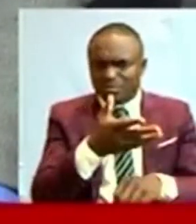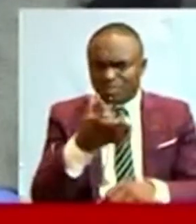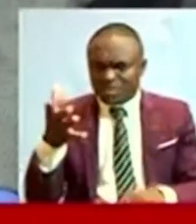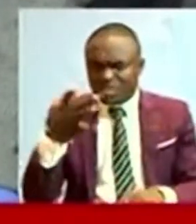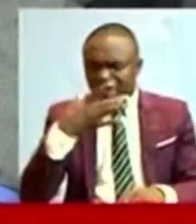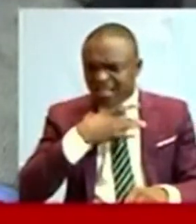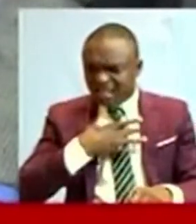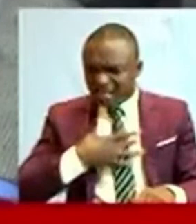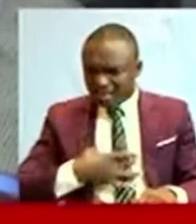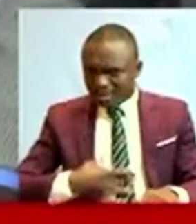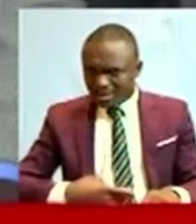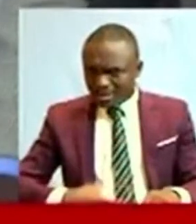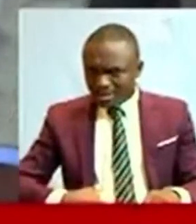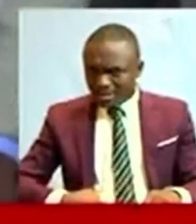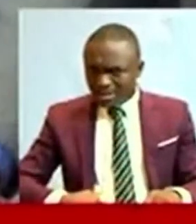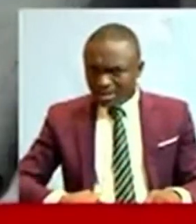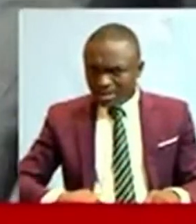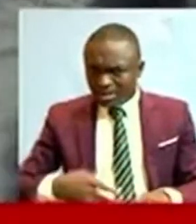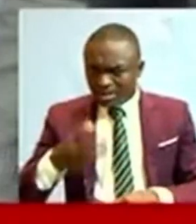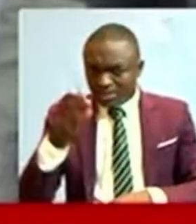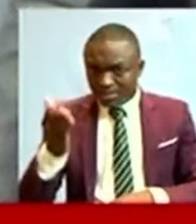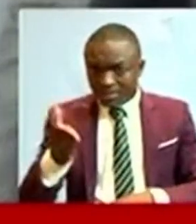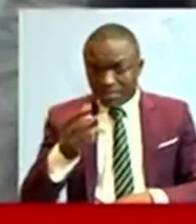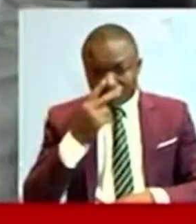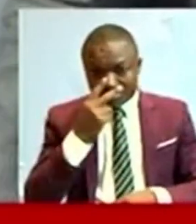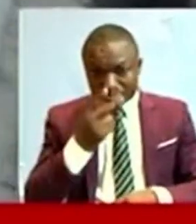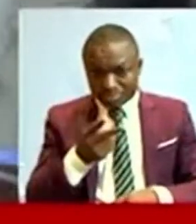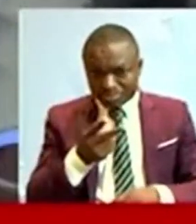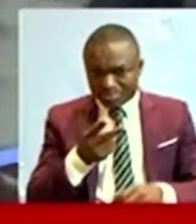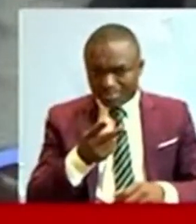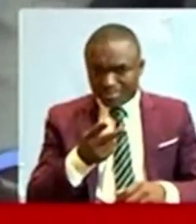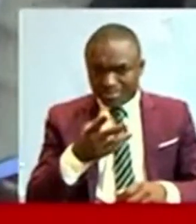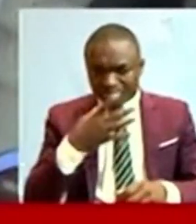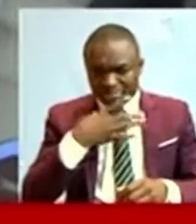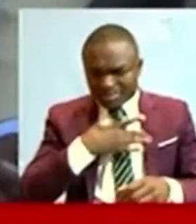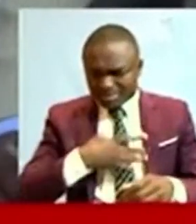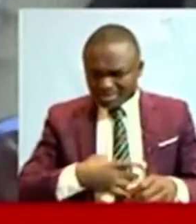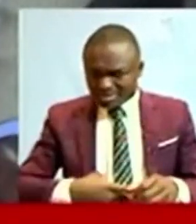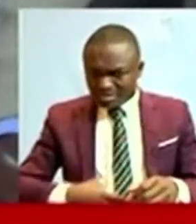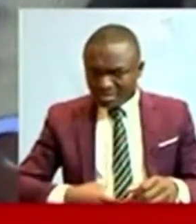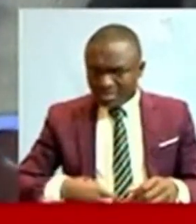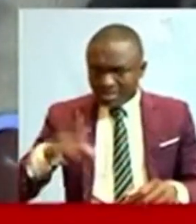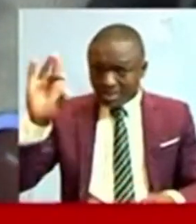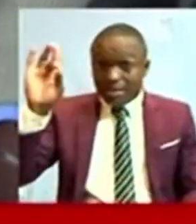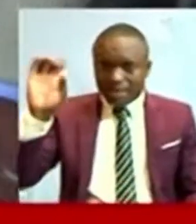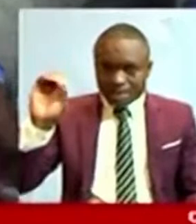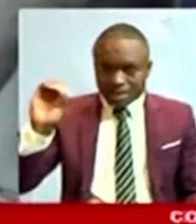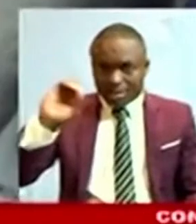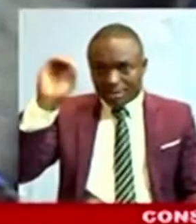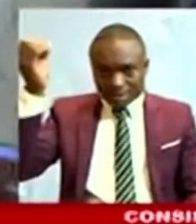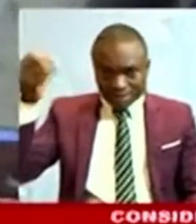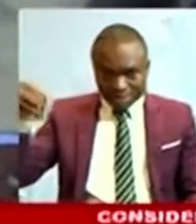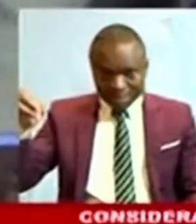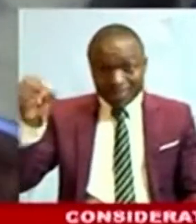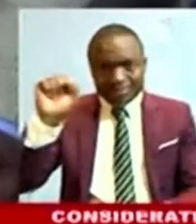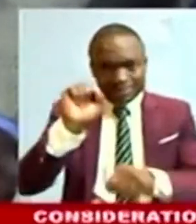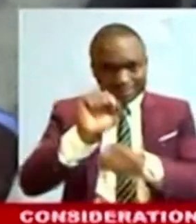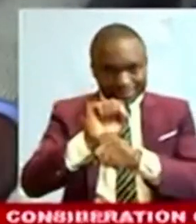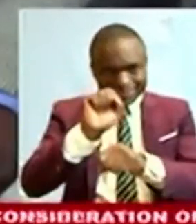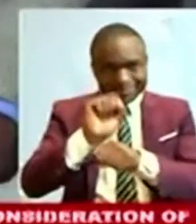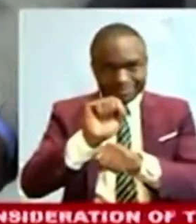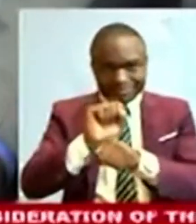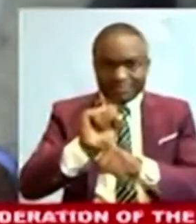was looking at the cure rate for malnutrition. The target was 80%. Our performance was